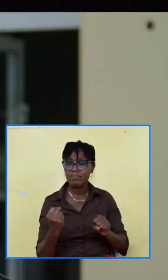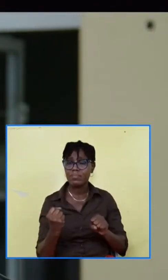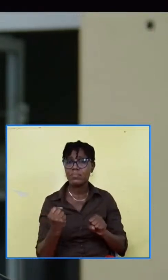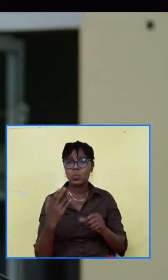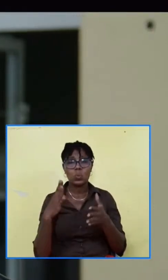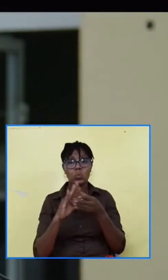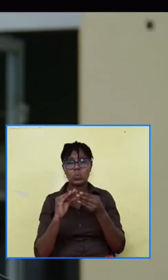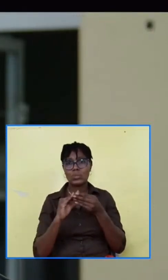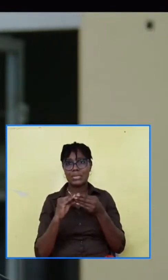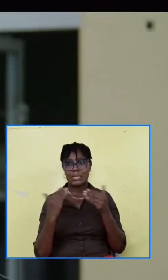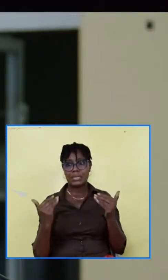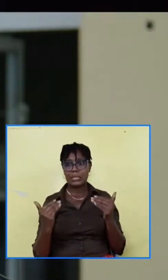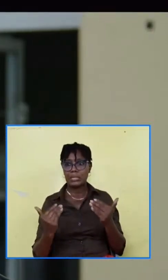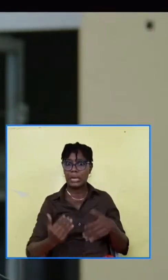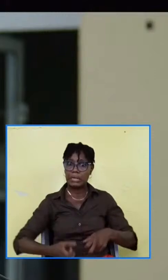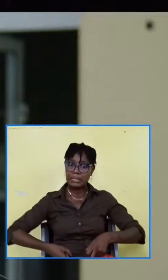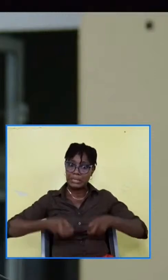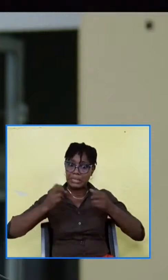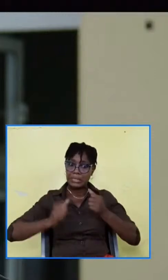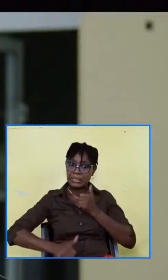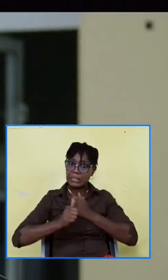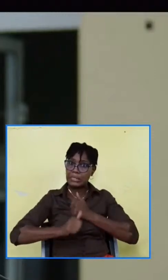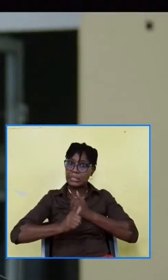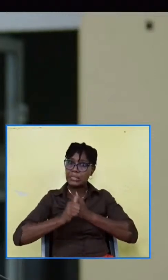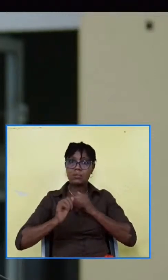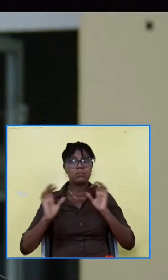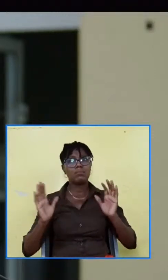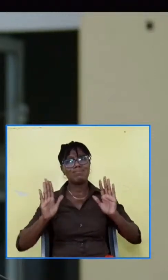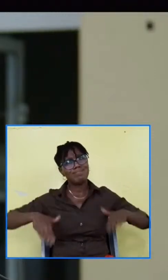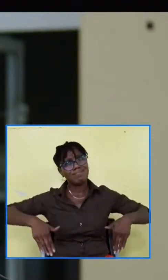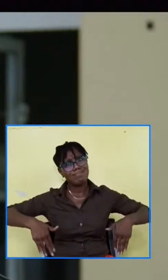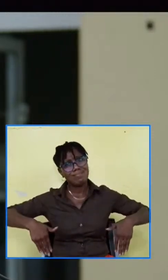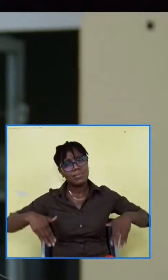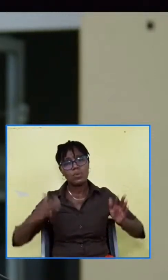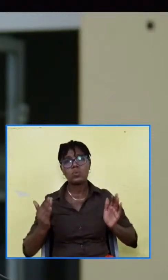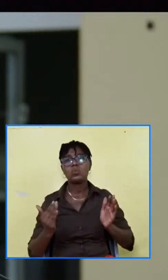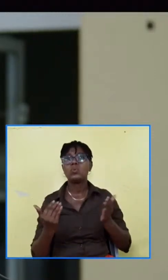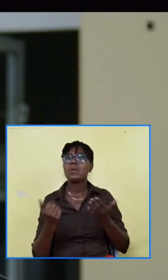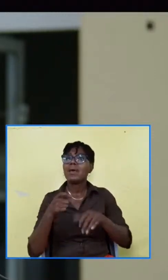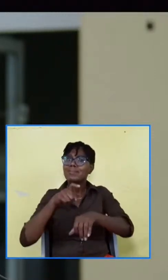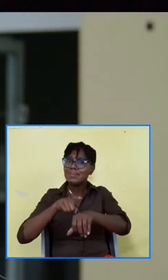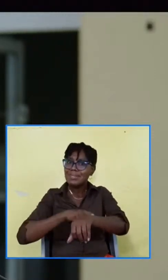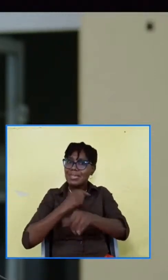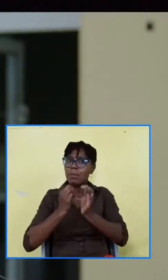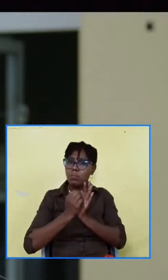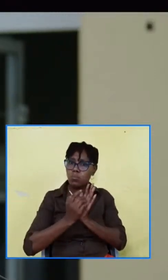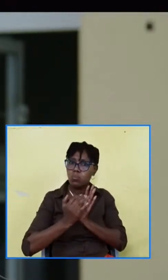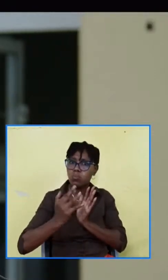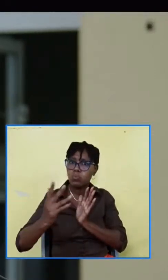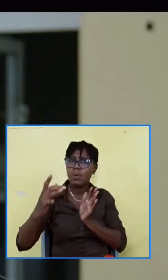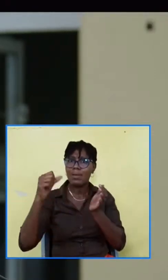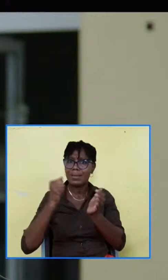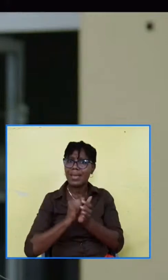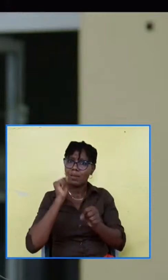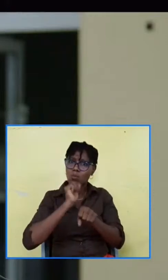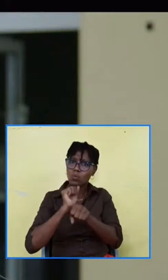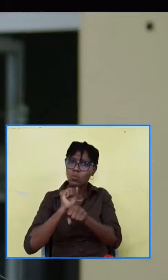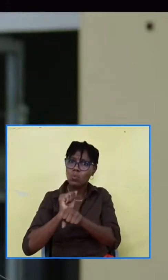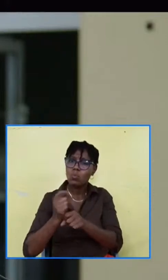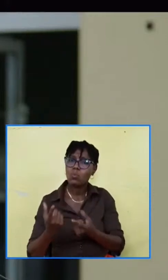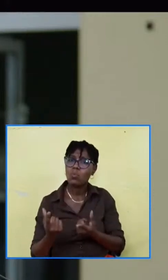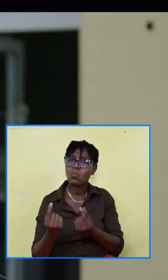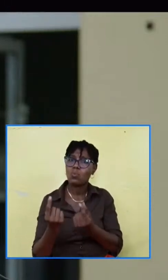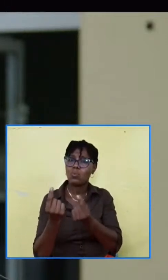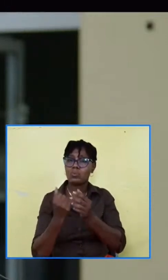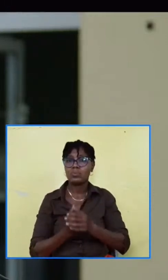crisis level yet, so we do have a timeline to work with. So can we add that to the equation? Or has that been added to the equation? We